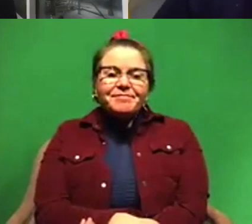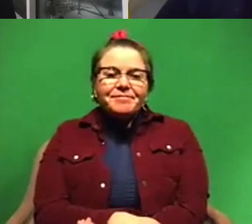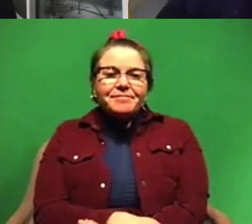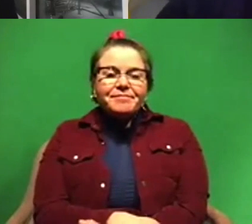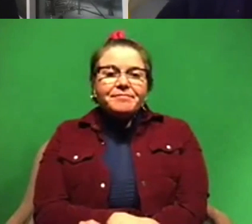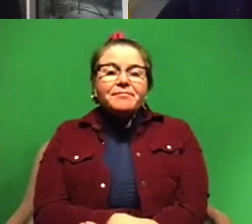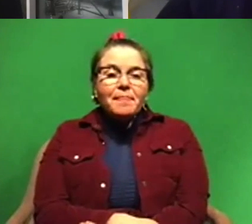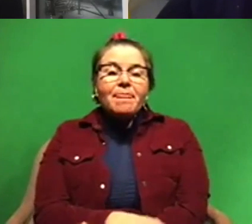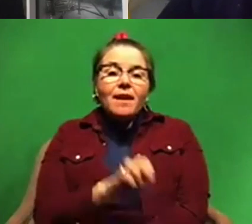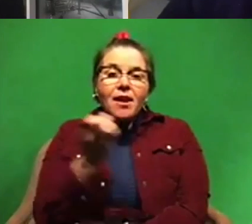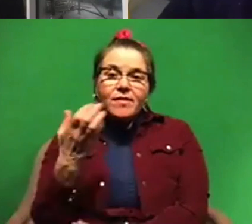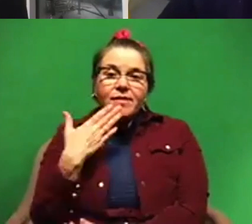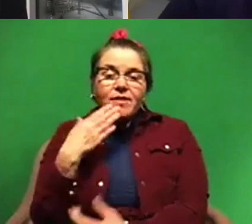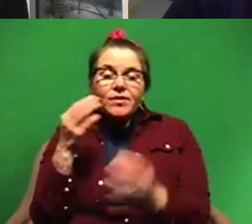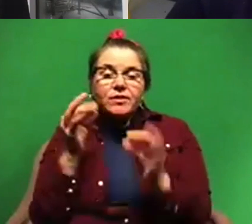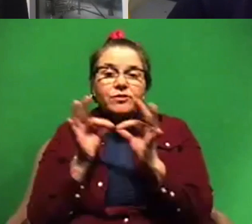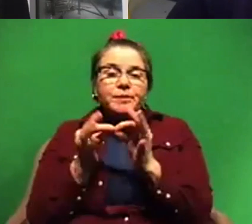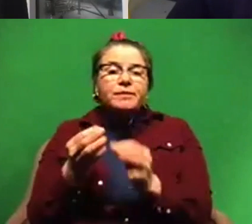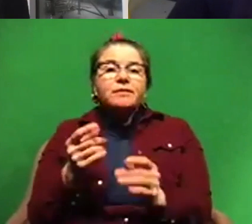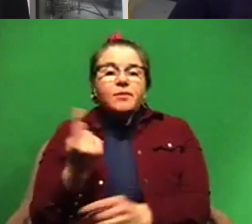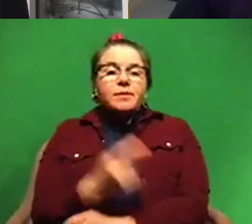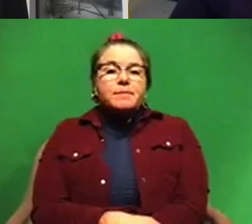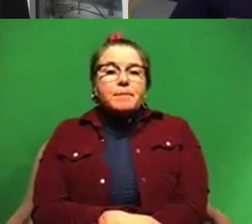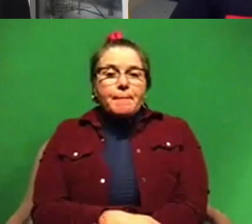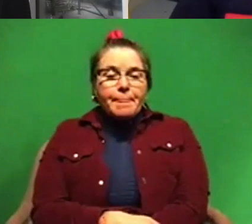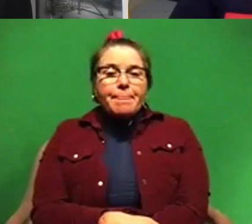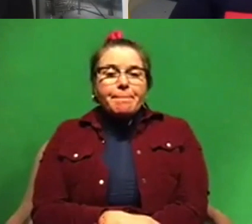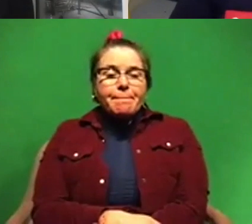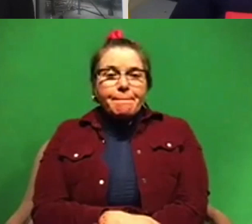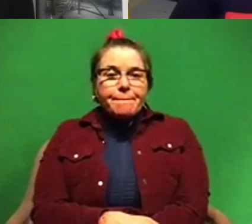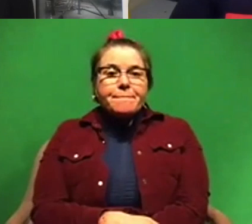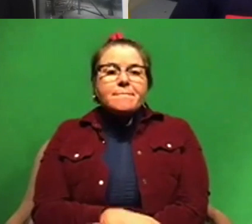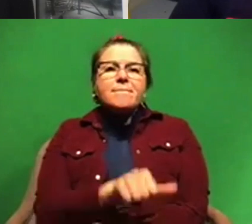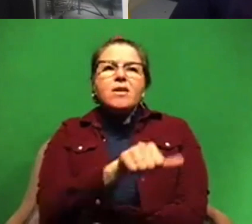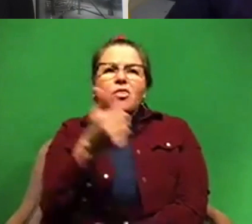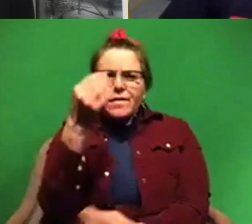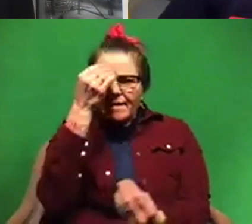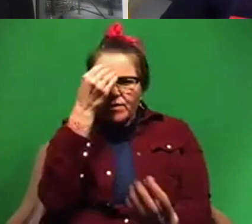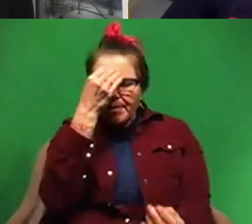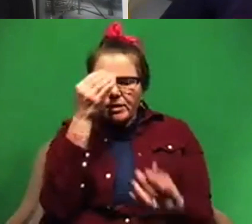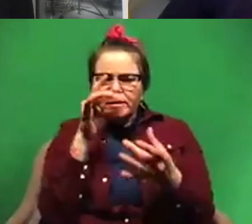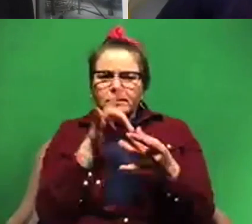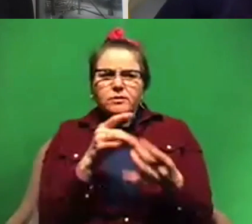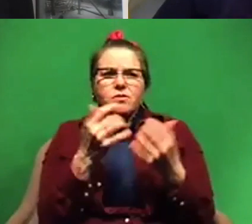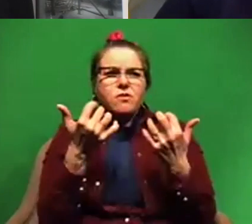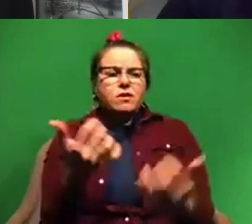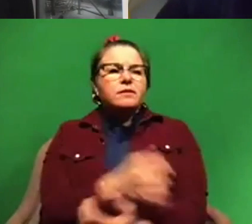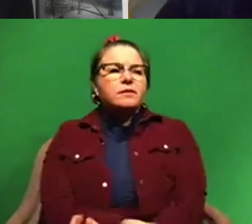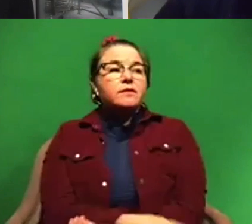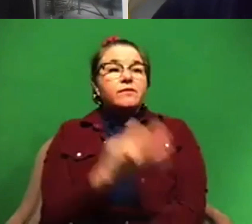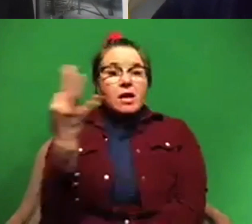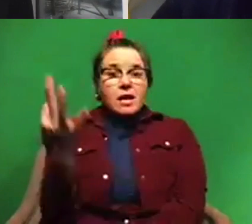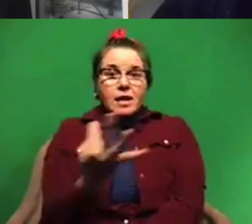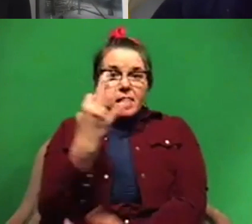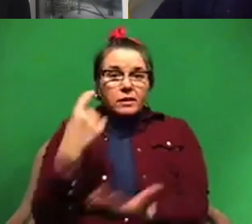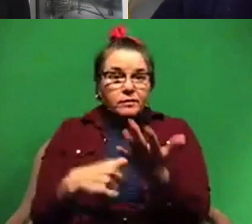And Erin, thanks for signing for us, as always. Other information for the audience. Friday, we're talking